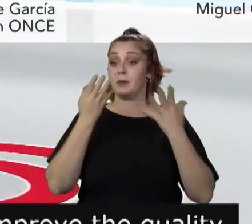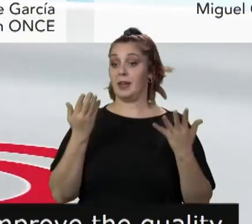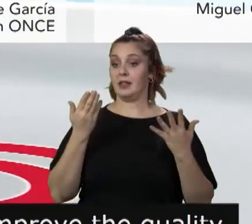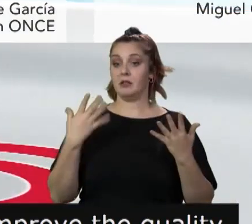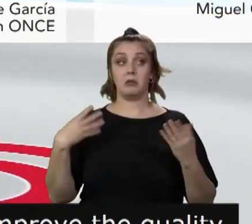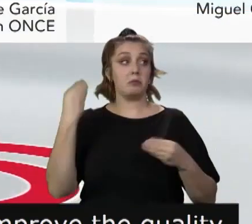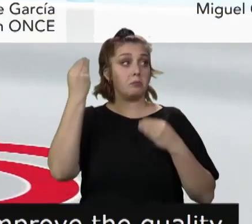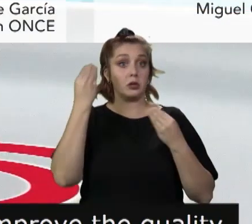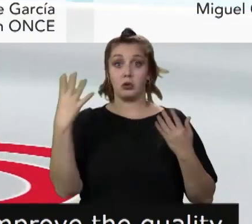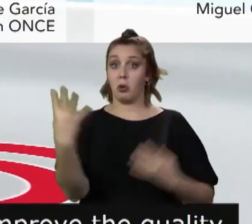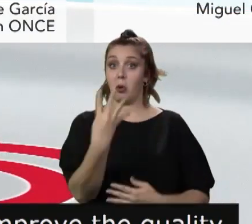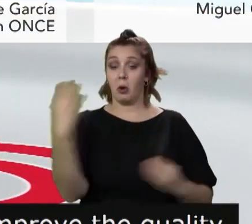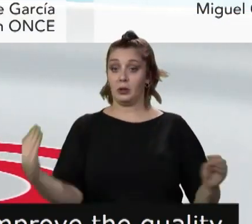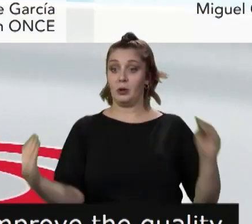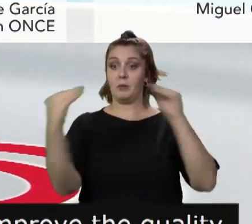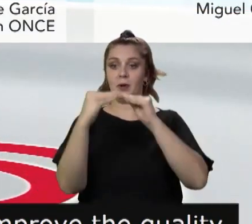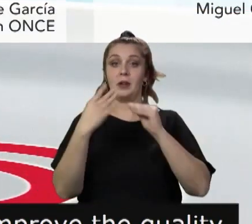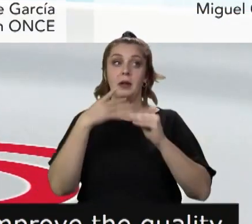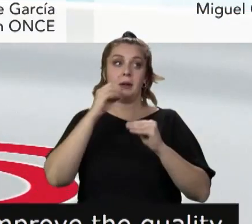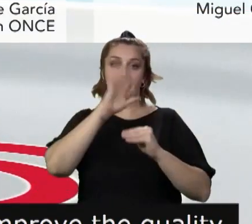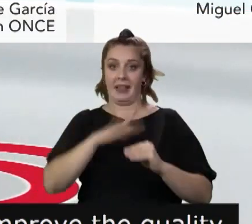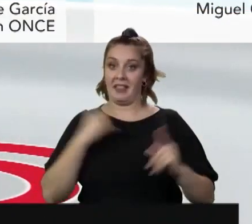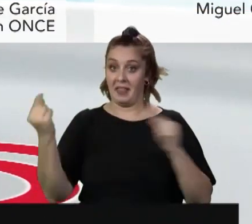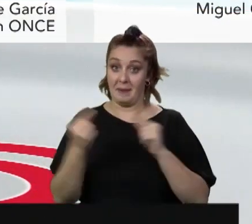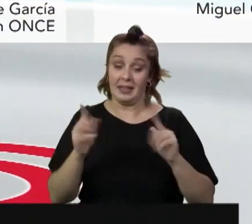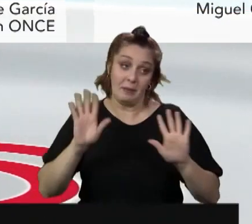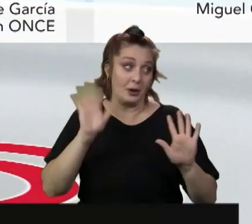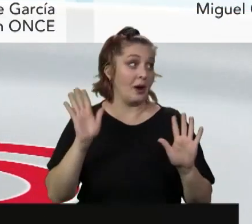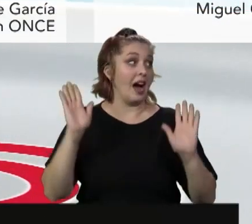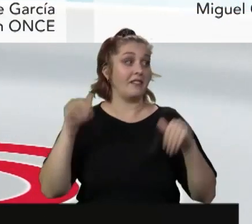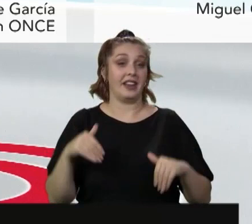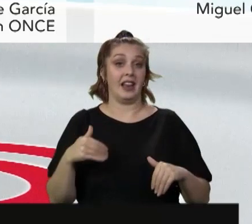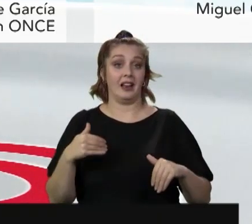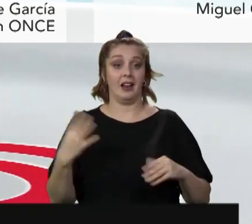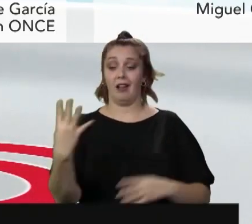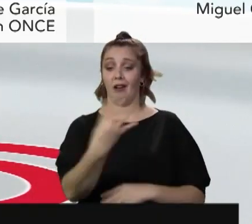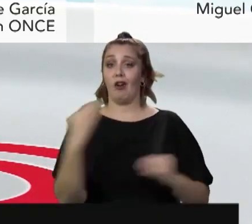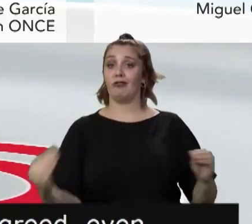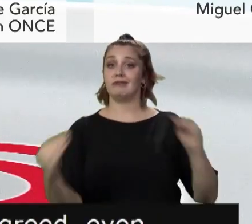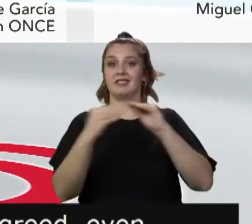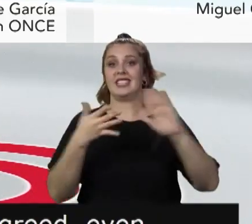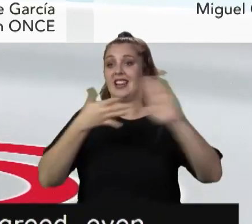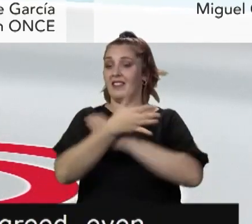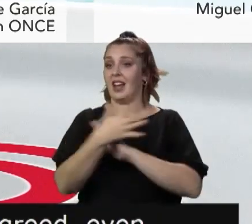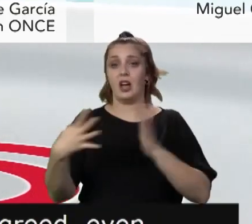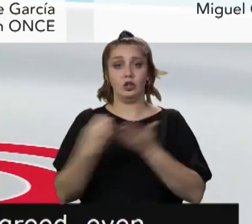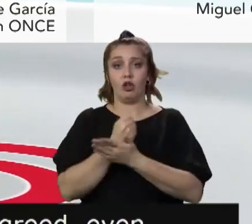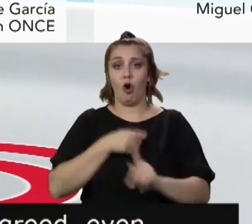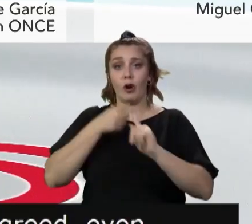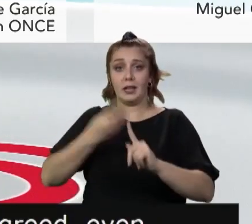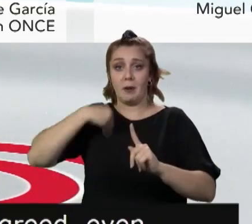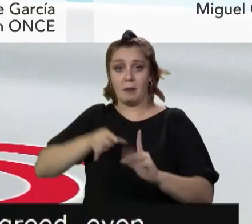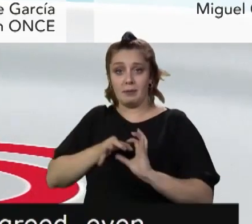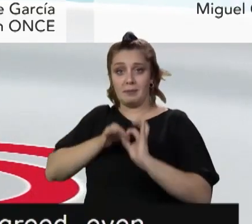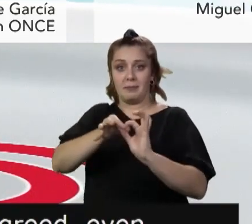I see that we are all agreeing, even though this is supposed to be an open discussion. But I think it's great that we